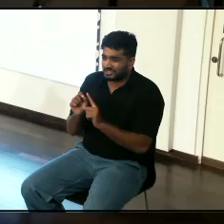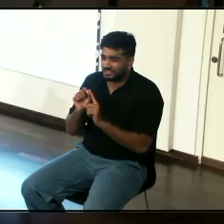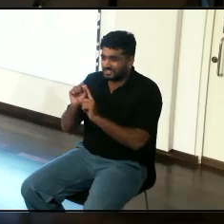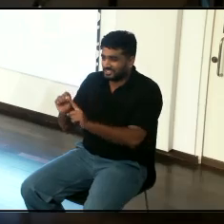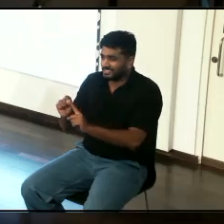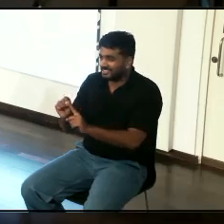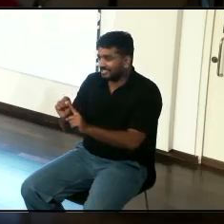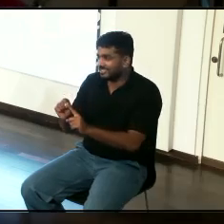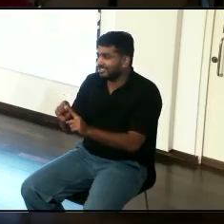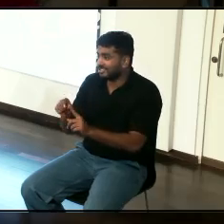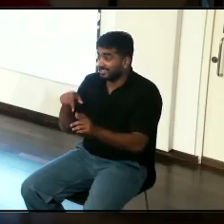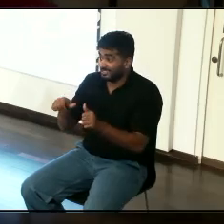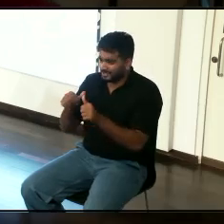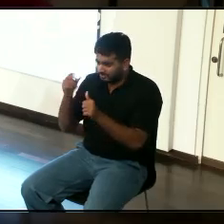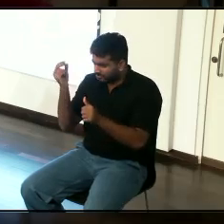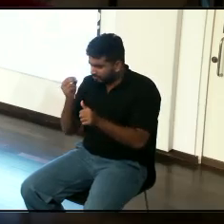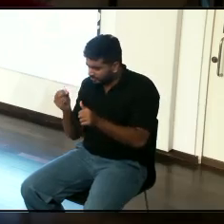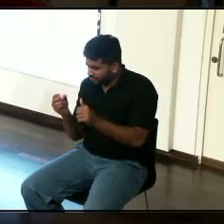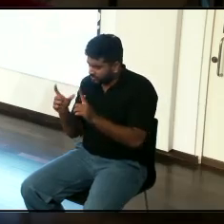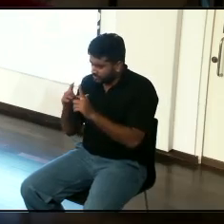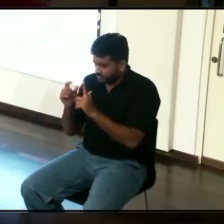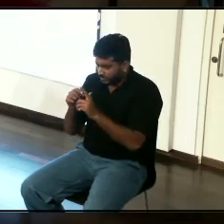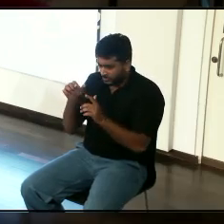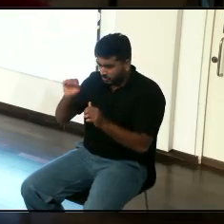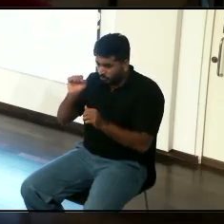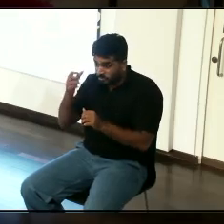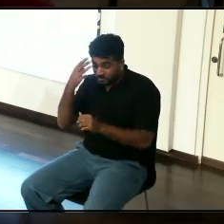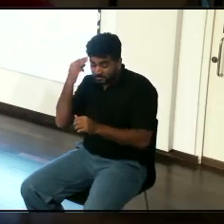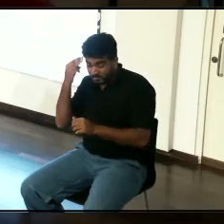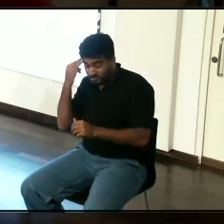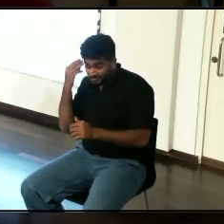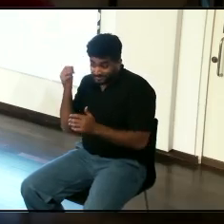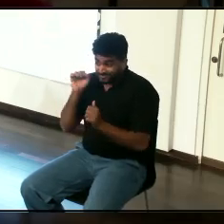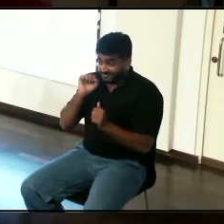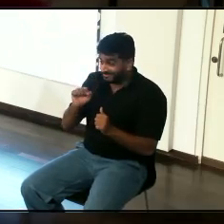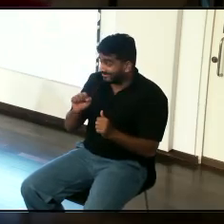that architecture captures the memories and